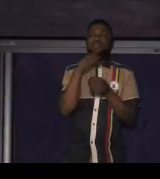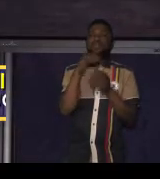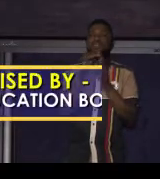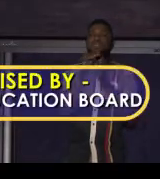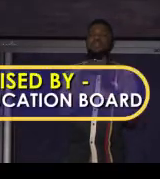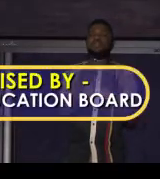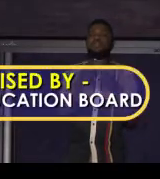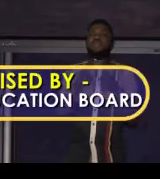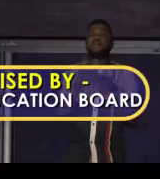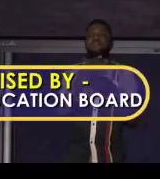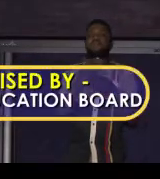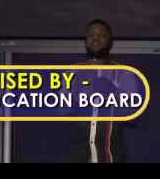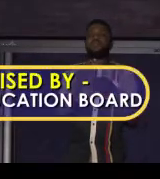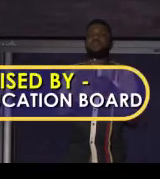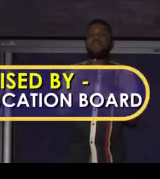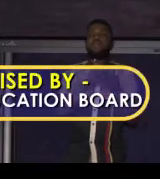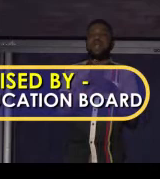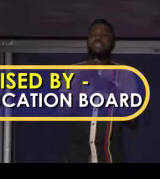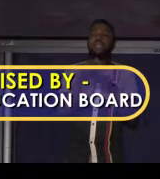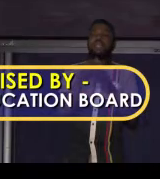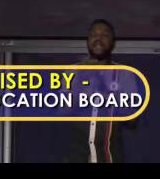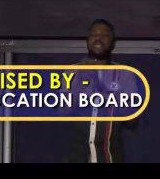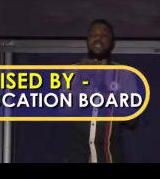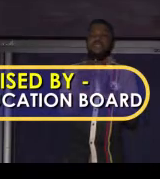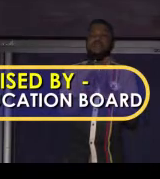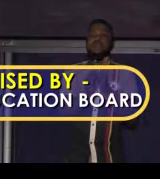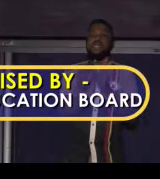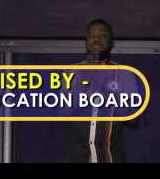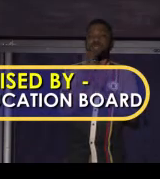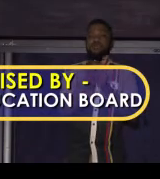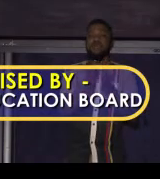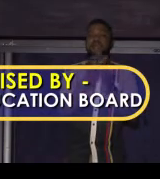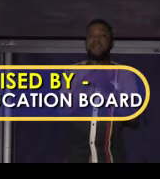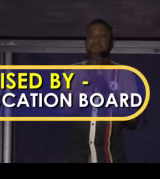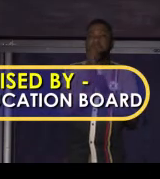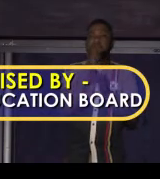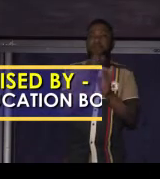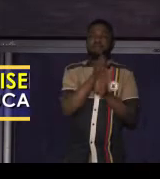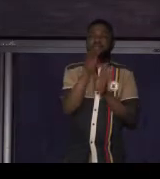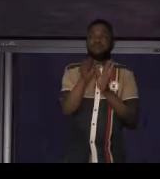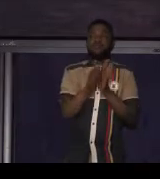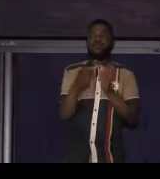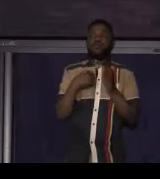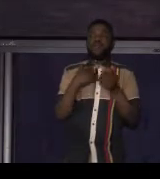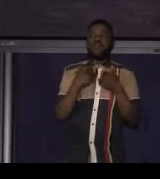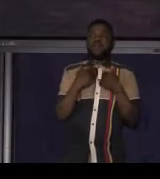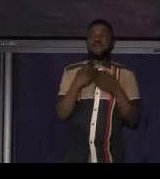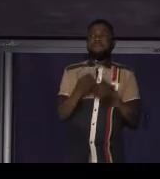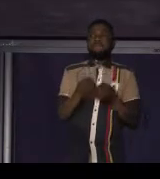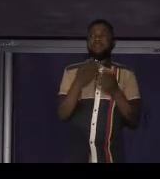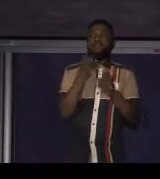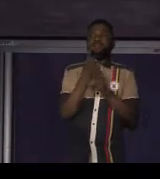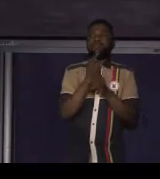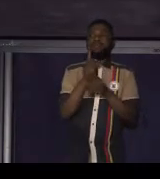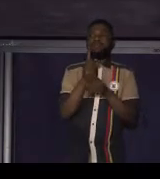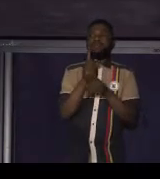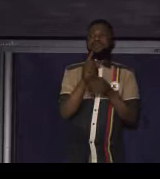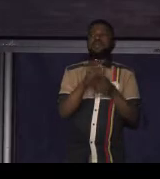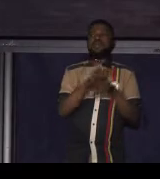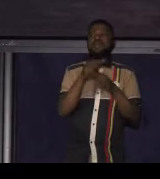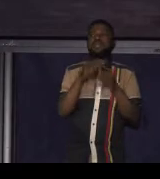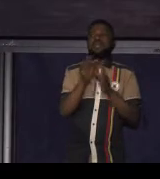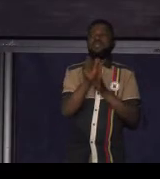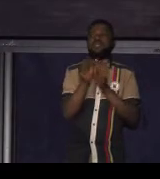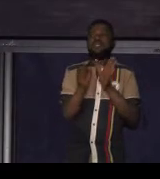first question, state a difference between national symbols and private symbols. We have many, but just